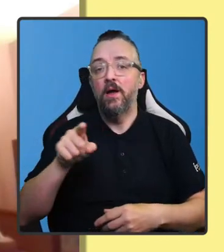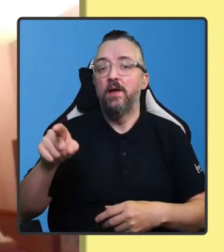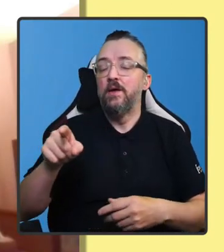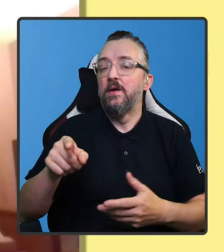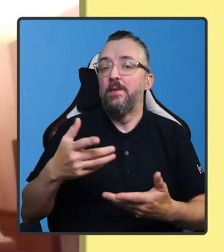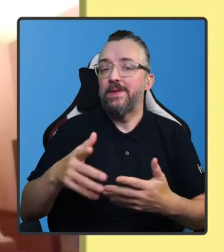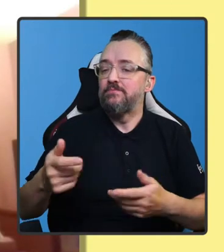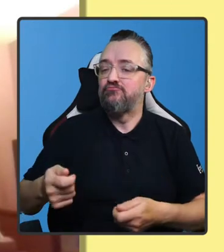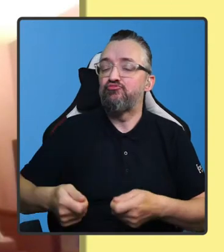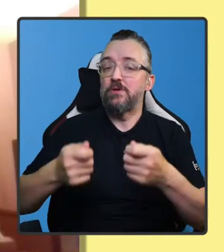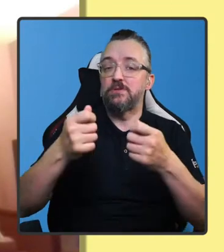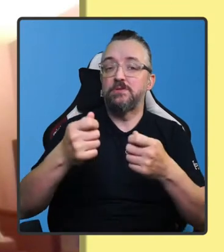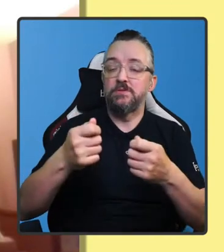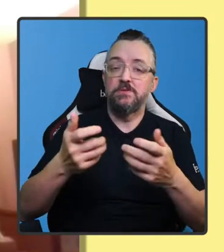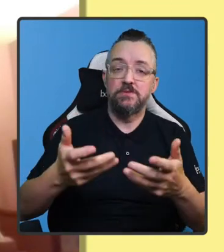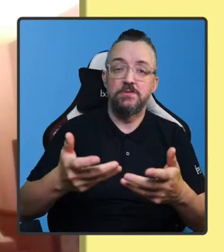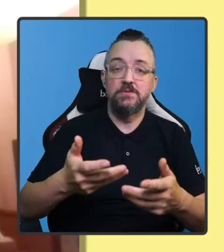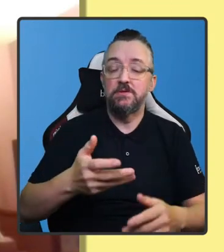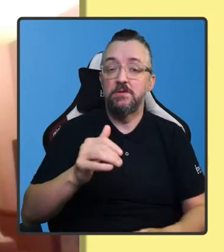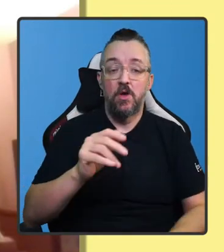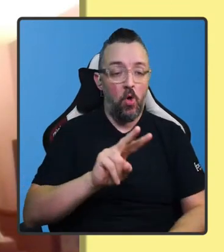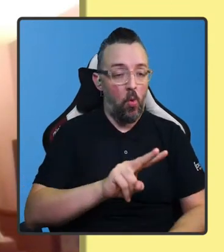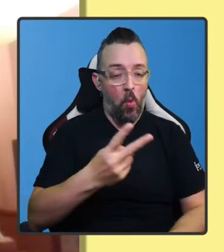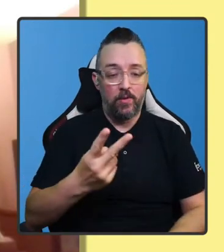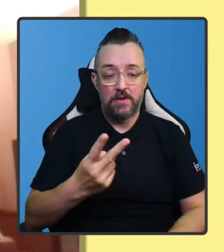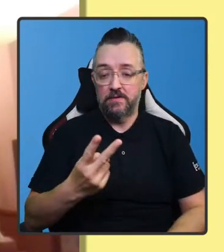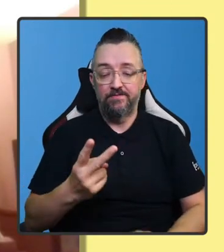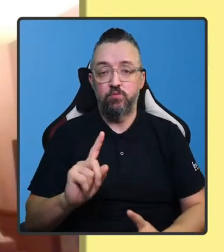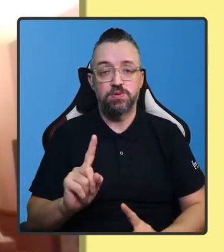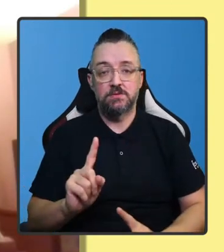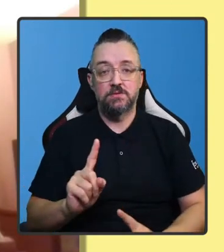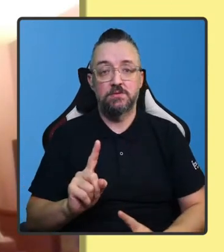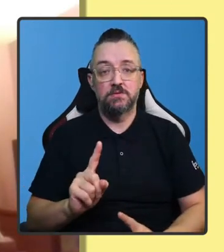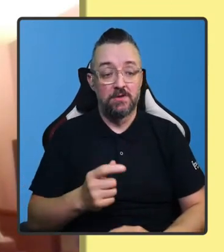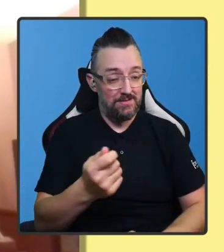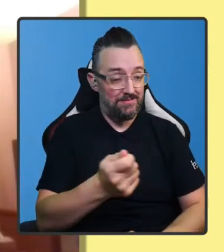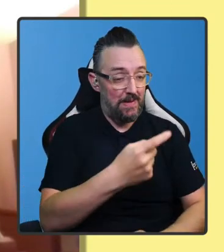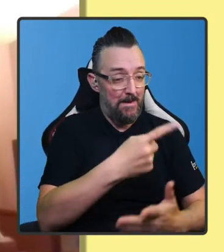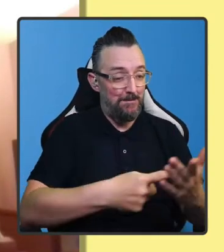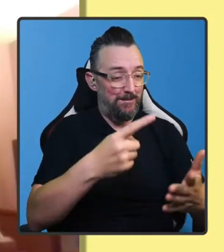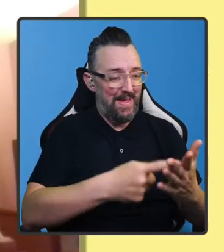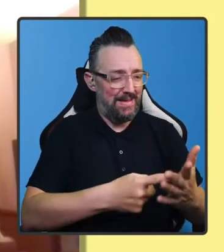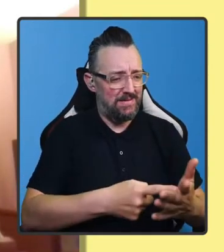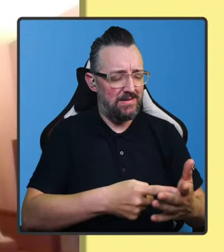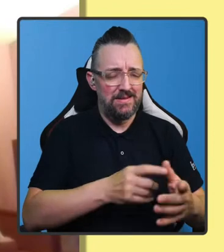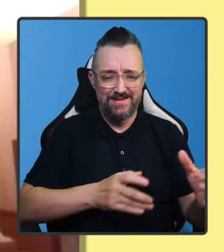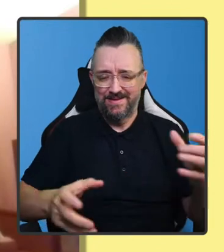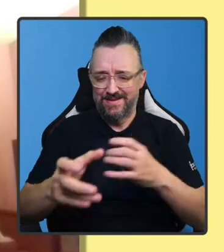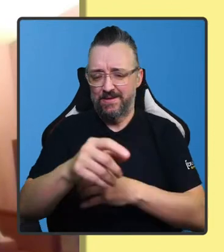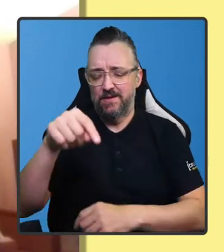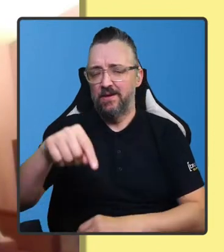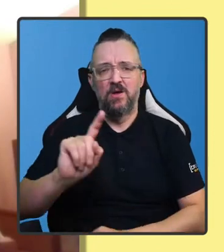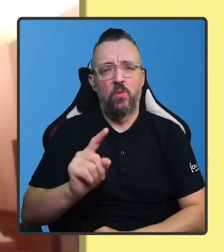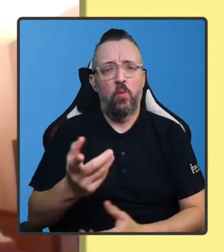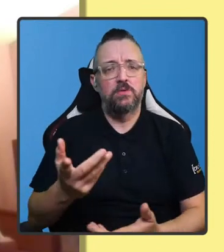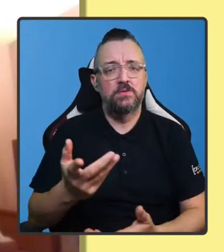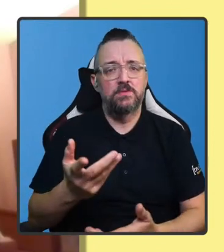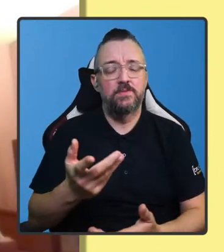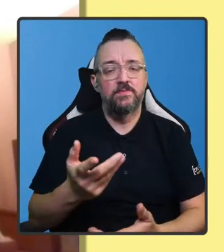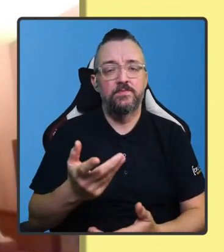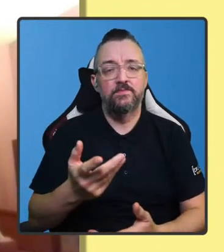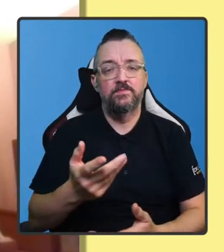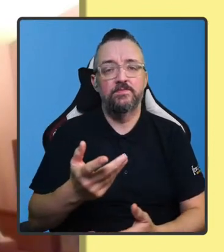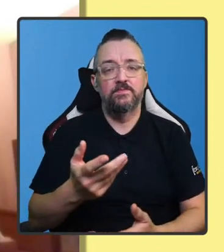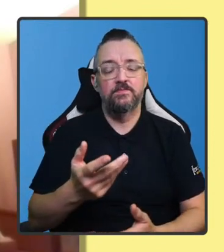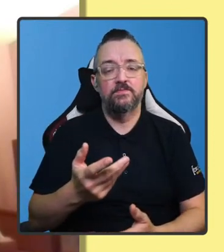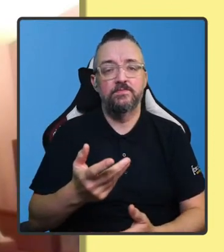that perhaps there's not alternatives or what could be used to replace the use of glyphosate with. And